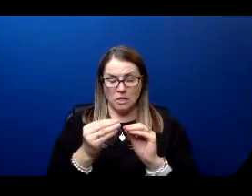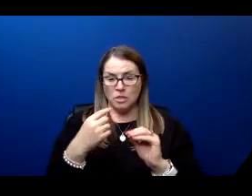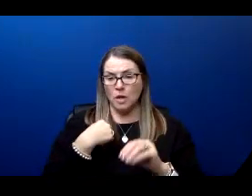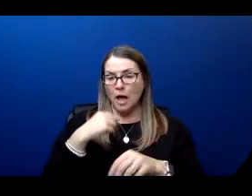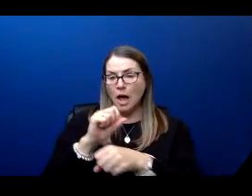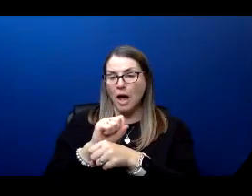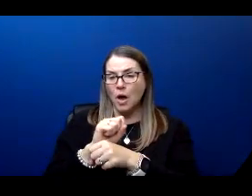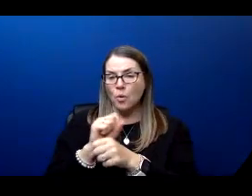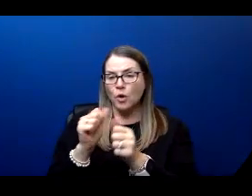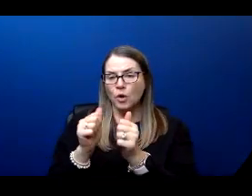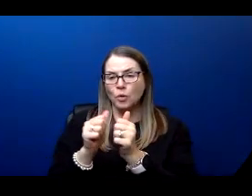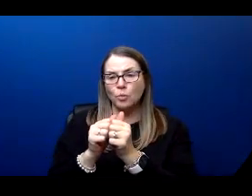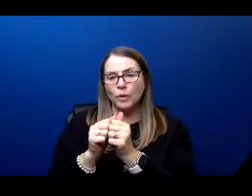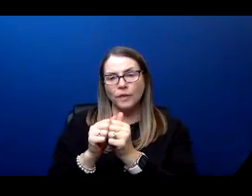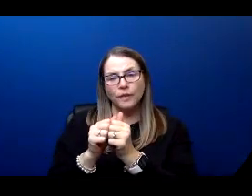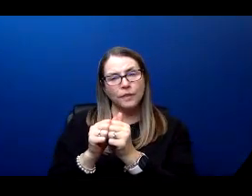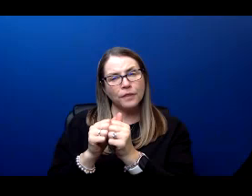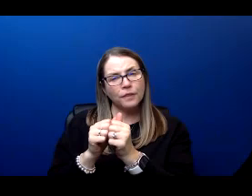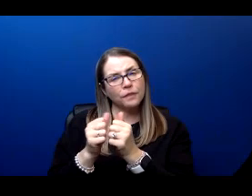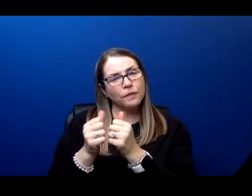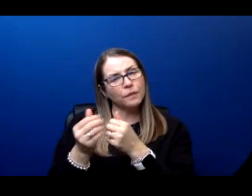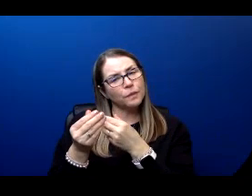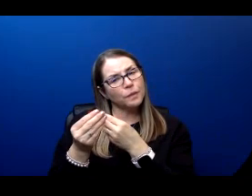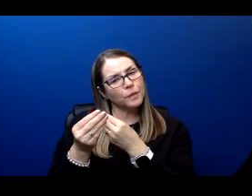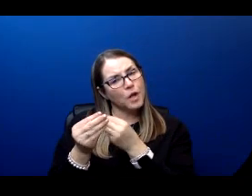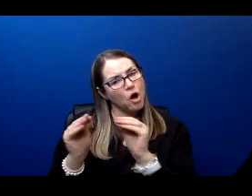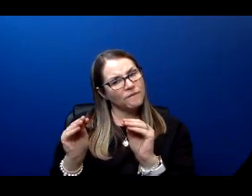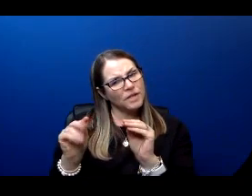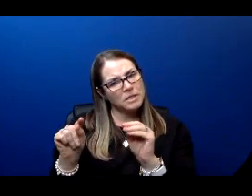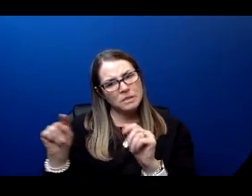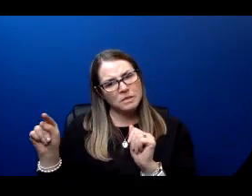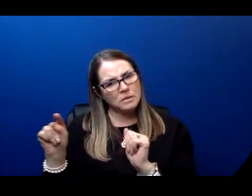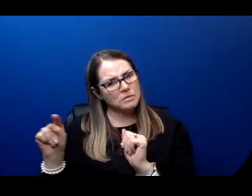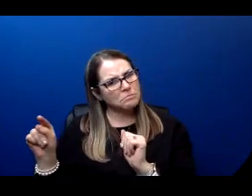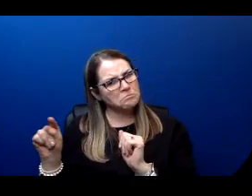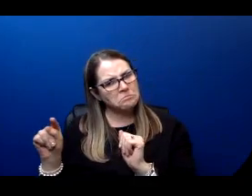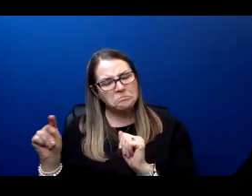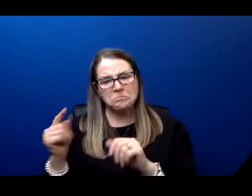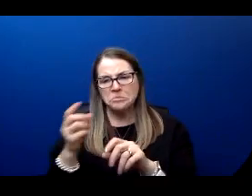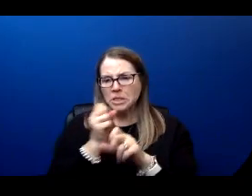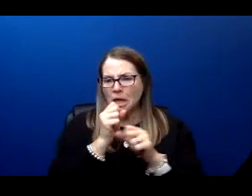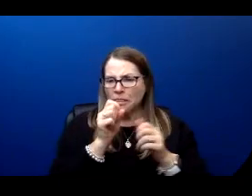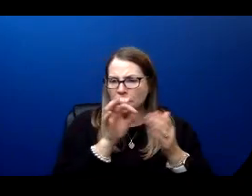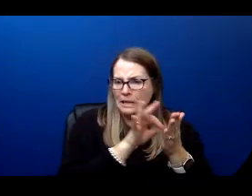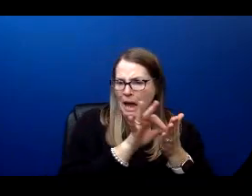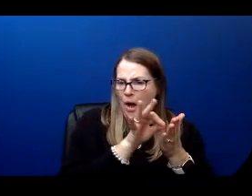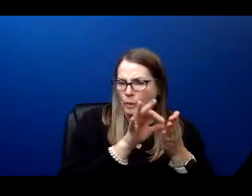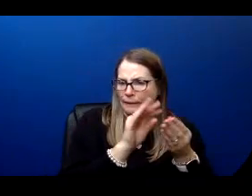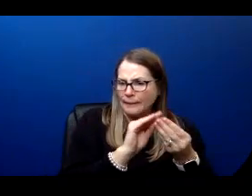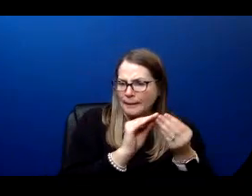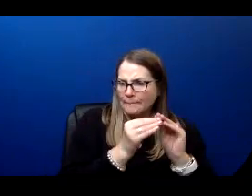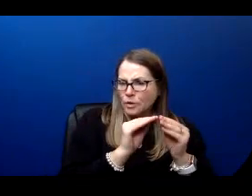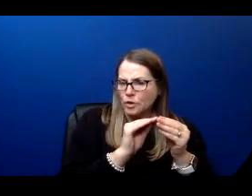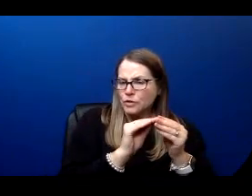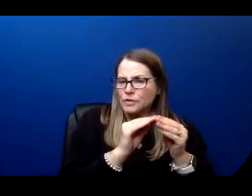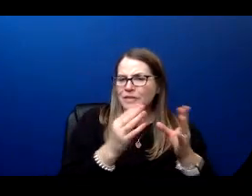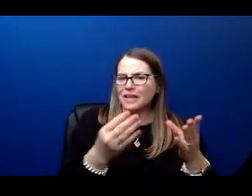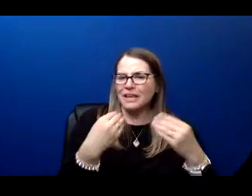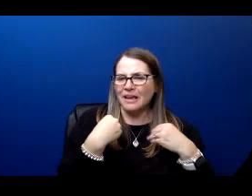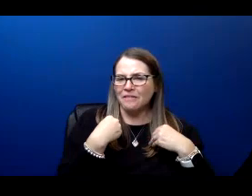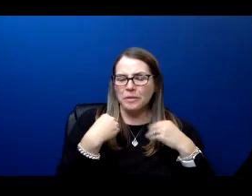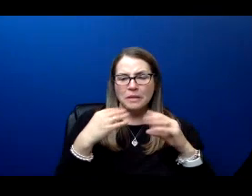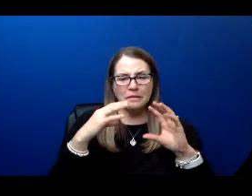of Analytics to get the count, the numbers, and then they also gave me the population numbers that